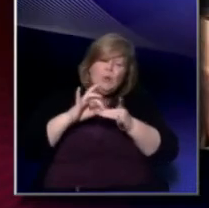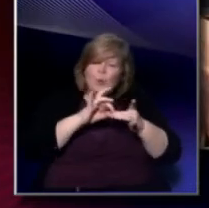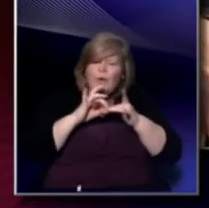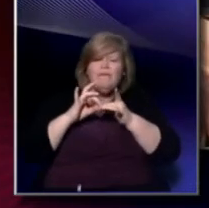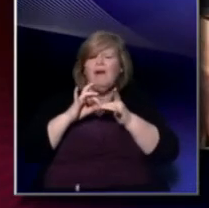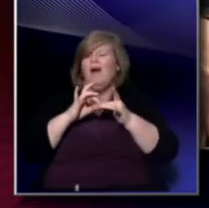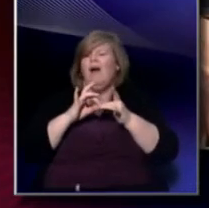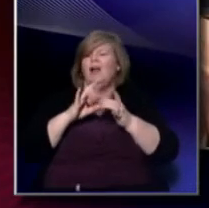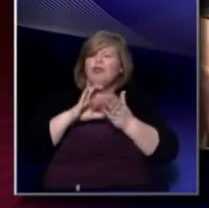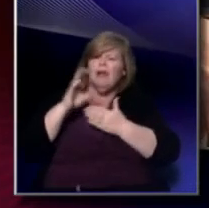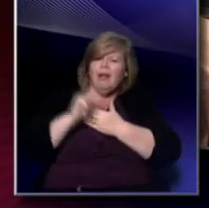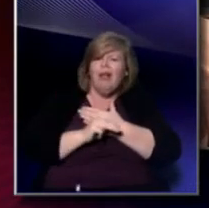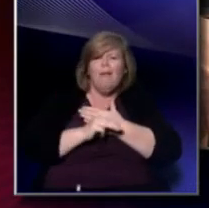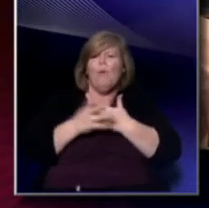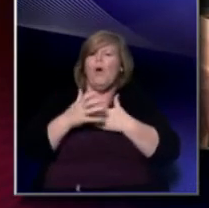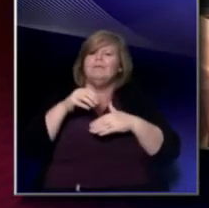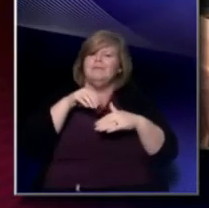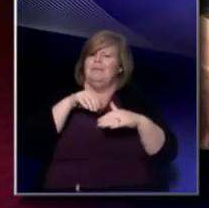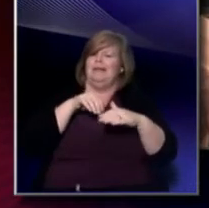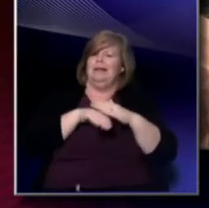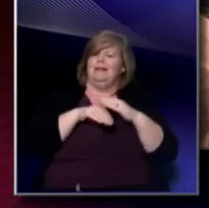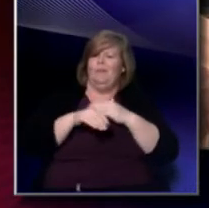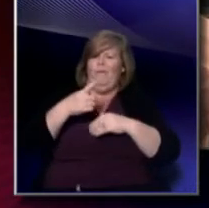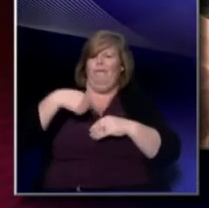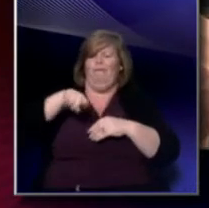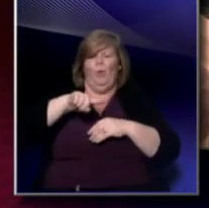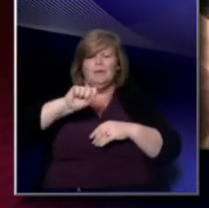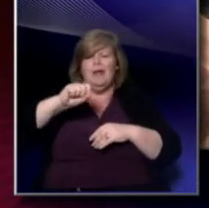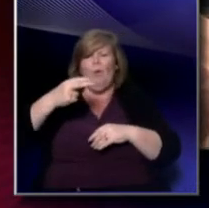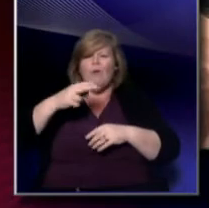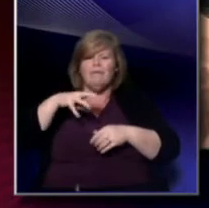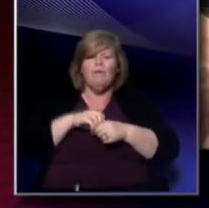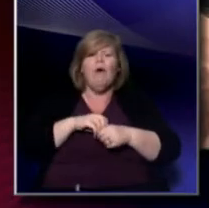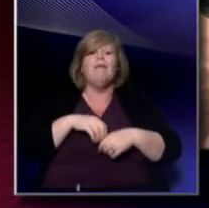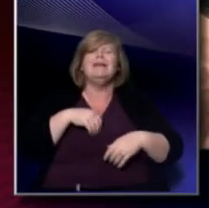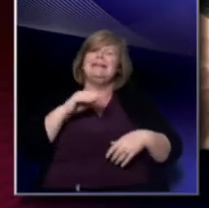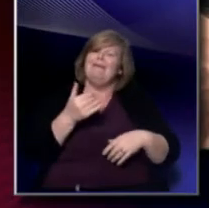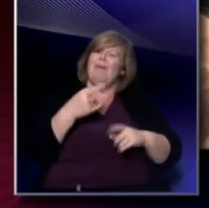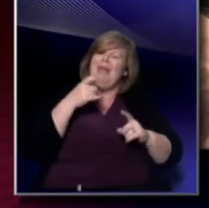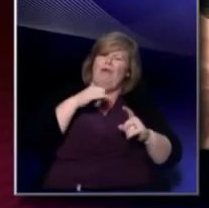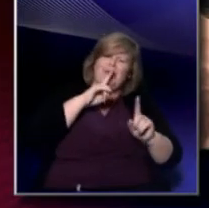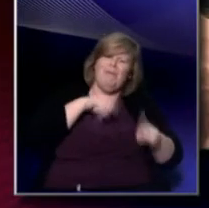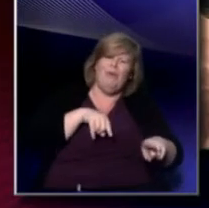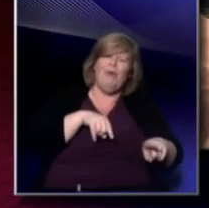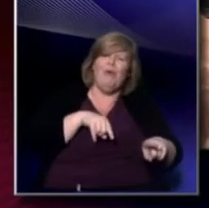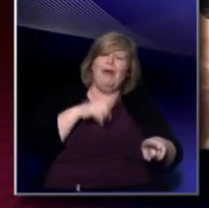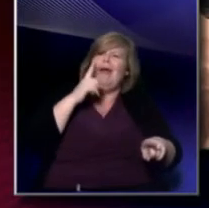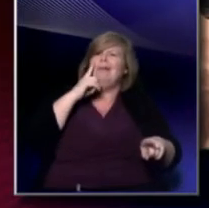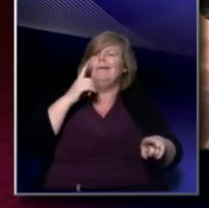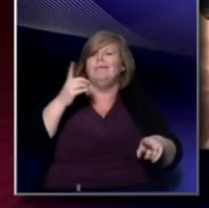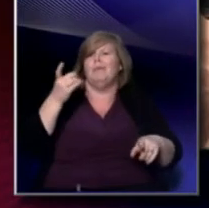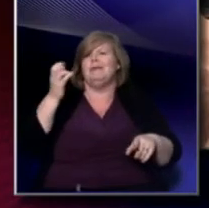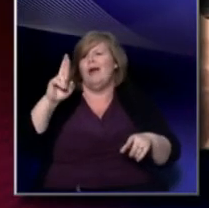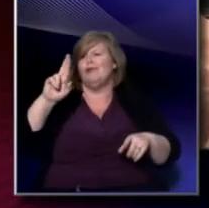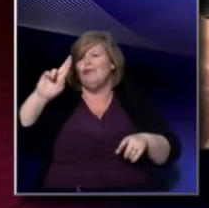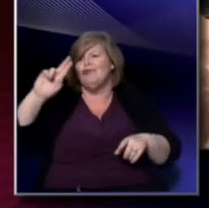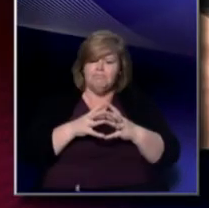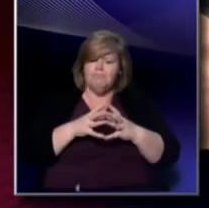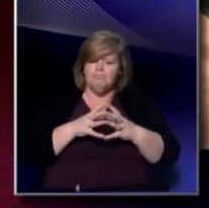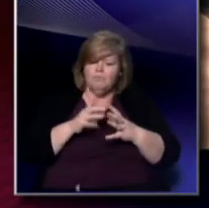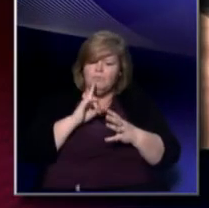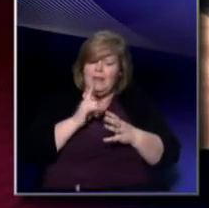to stakeholders, et cetera. And it seemed from the report, and actually I think in maybe Dr. Rex or Annette yours,